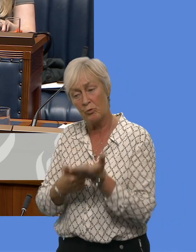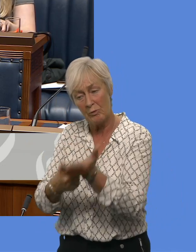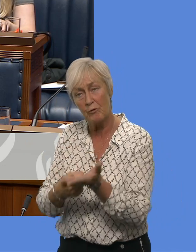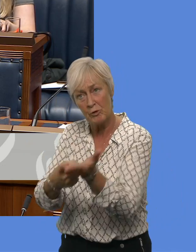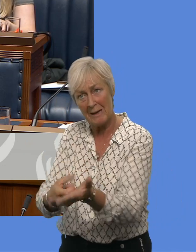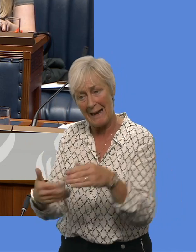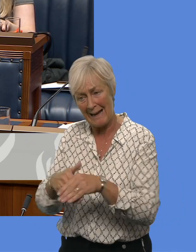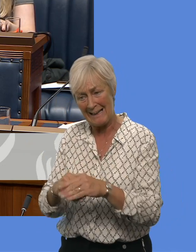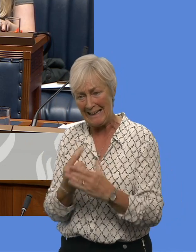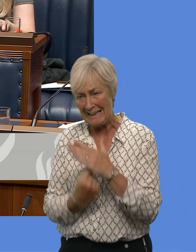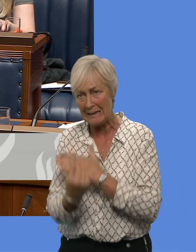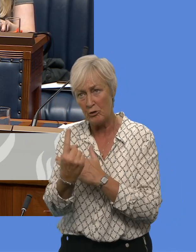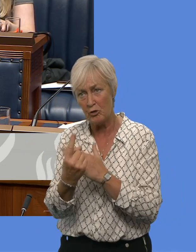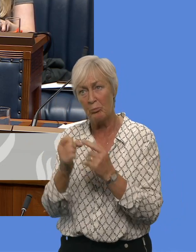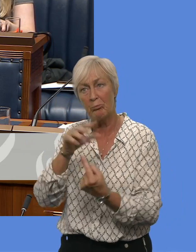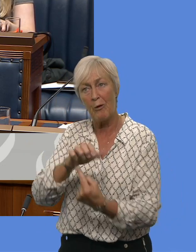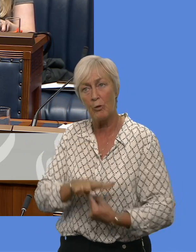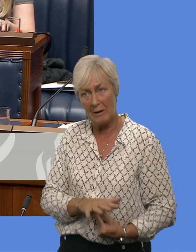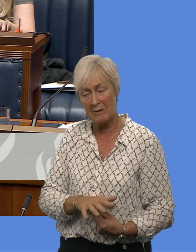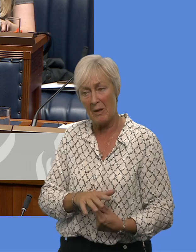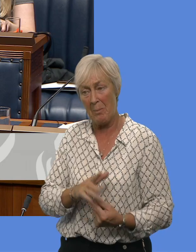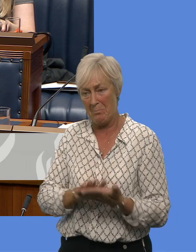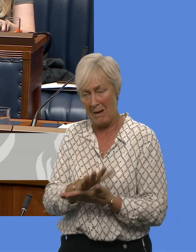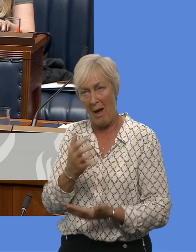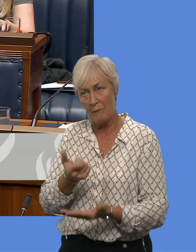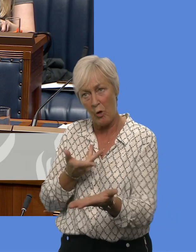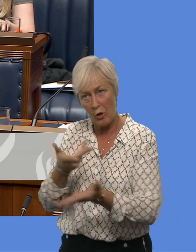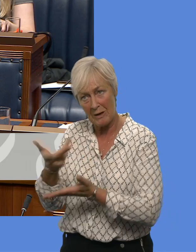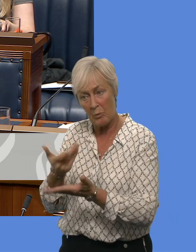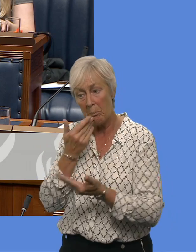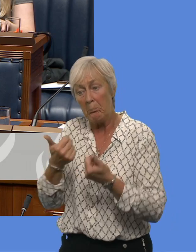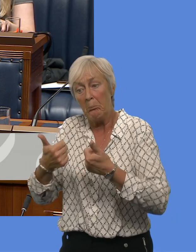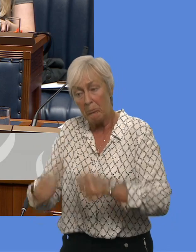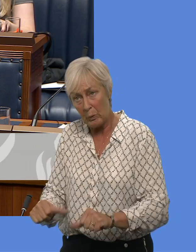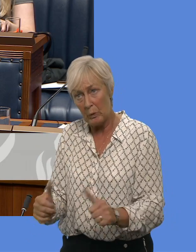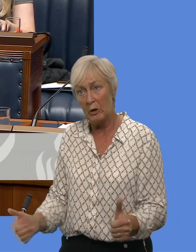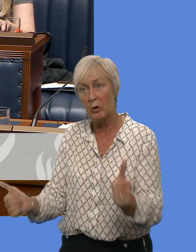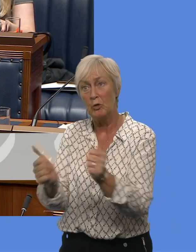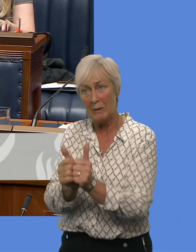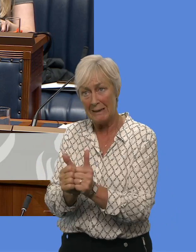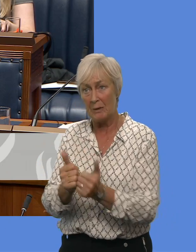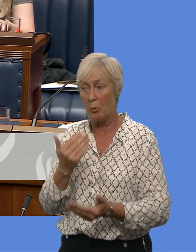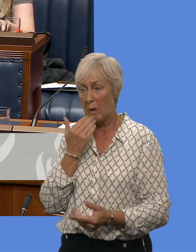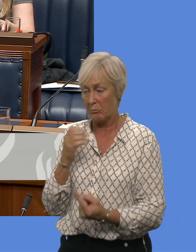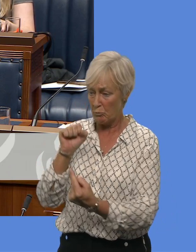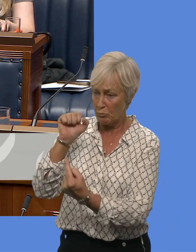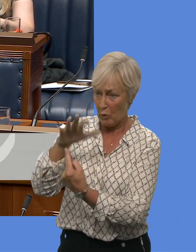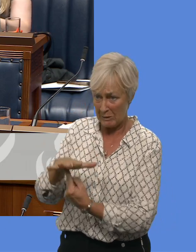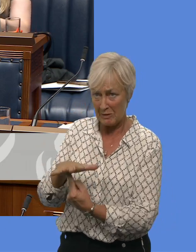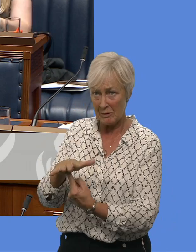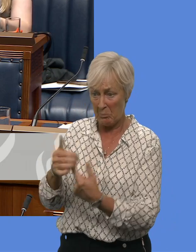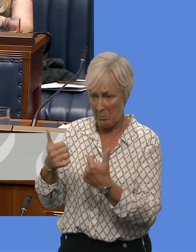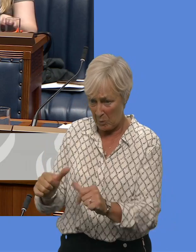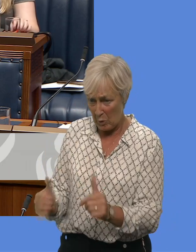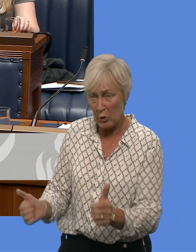of those priorities. That is what is out for consultation. Once those are agreed, once there is a prioritisation